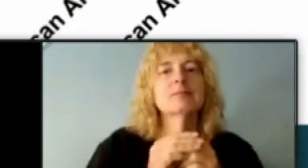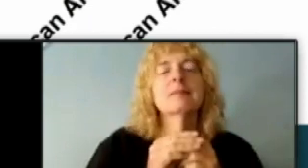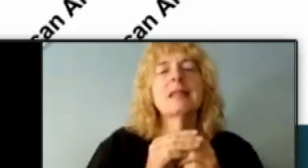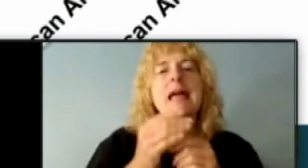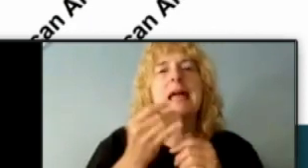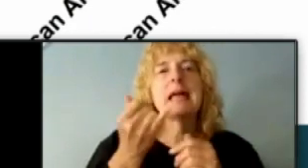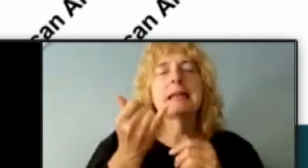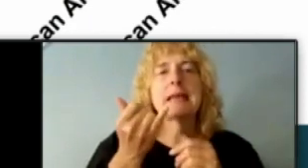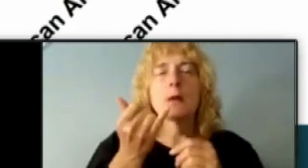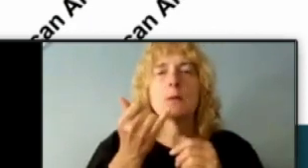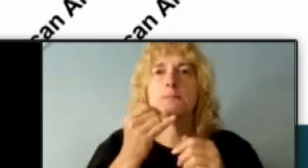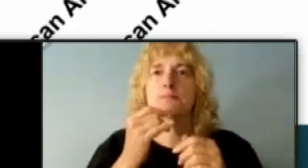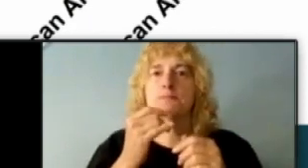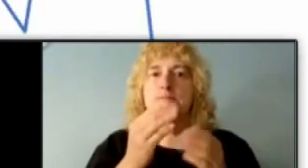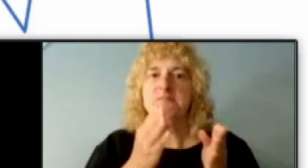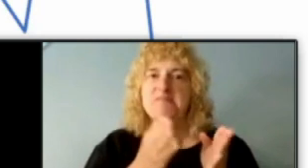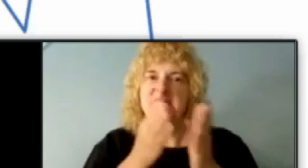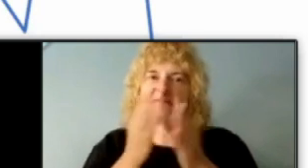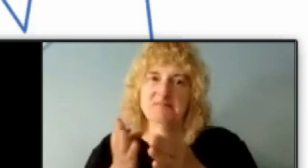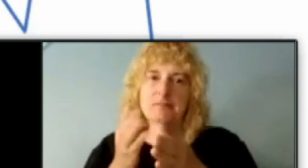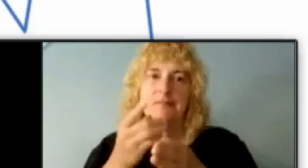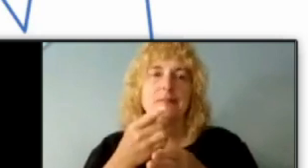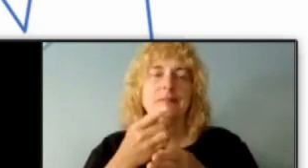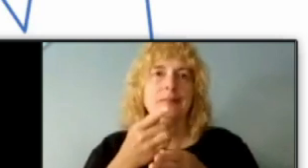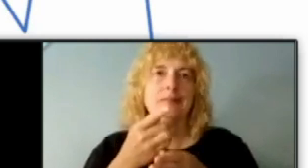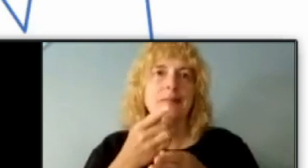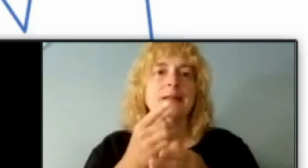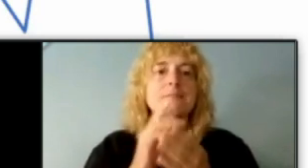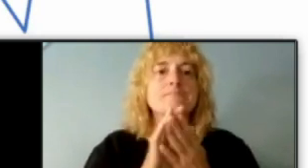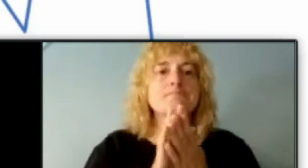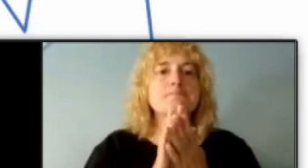time, I'm getting hand waved here.